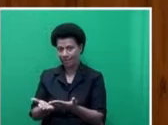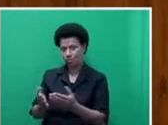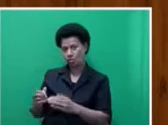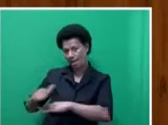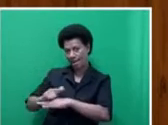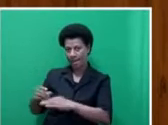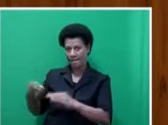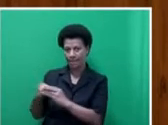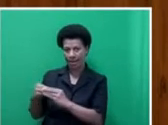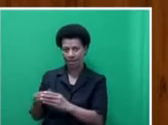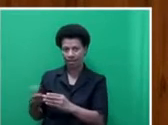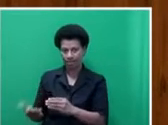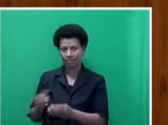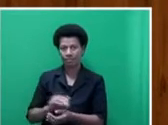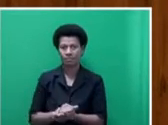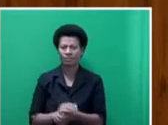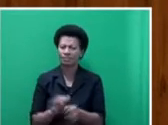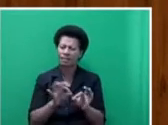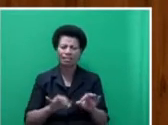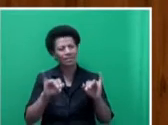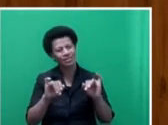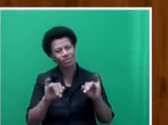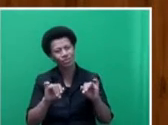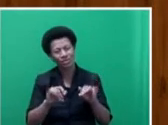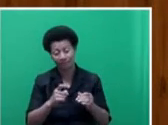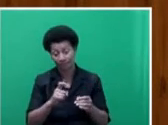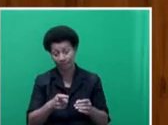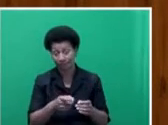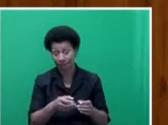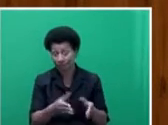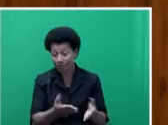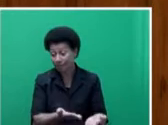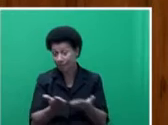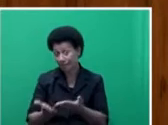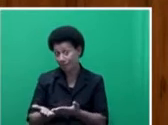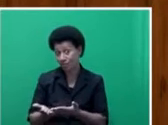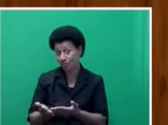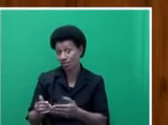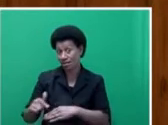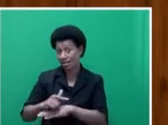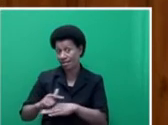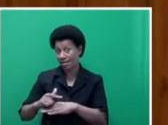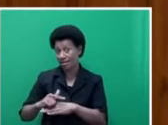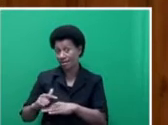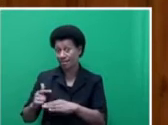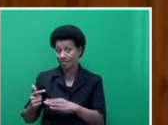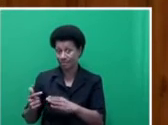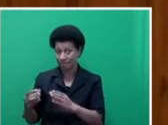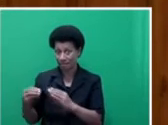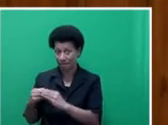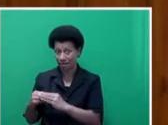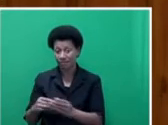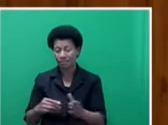There wasn't any issue that if you actually give the land to the land bank, or land is gone forever. If the Matangalis are not